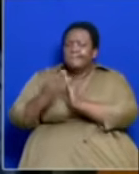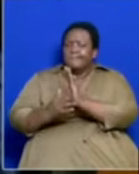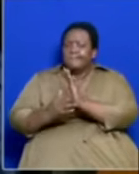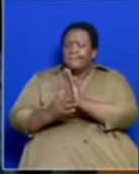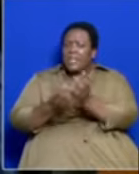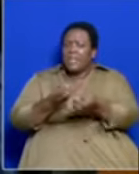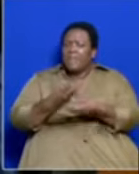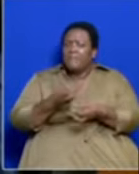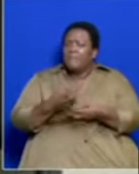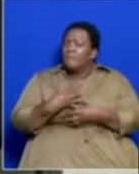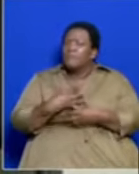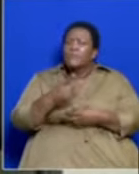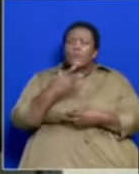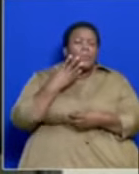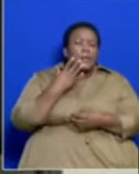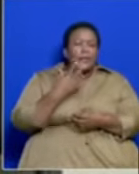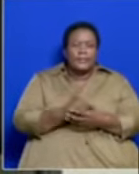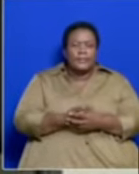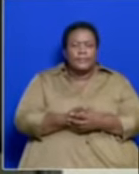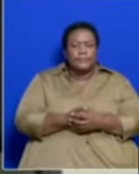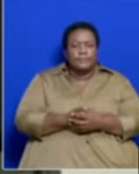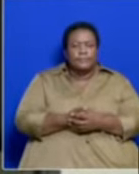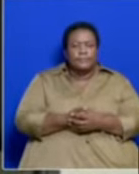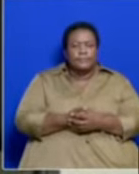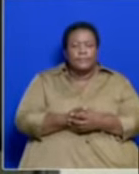In the next 4 weeks.